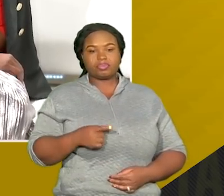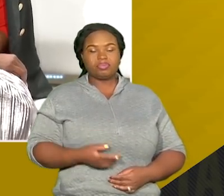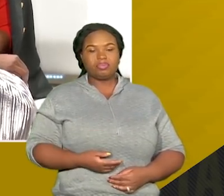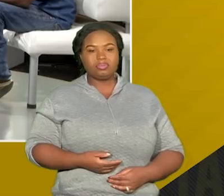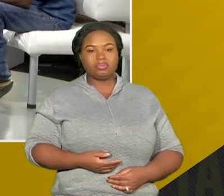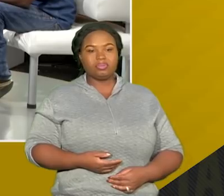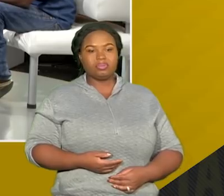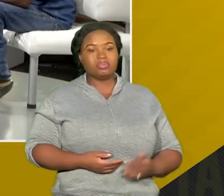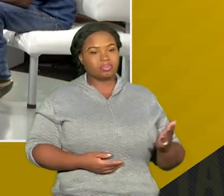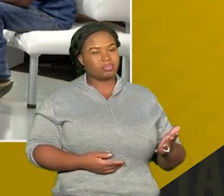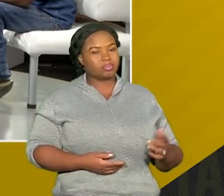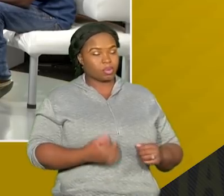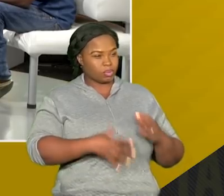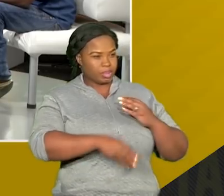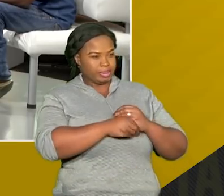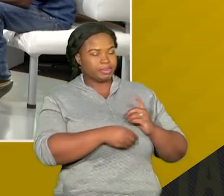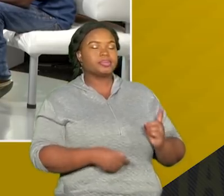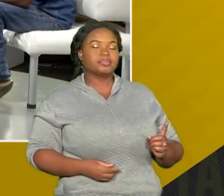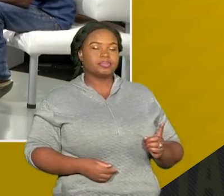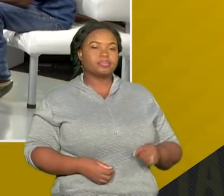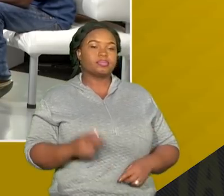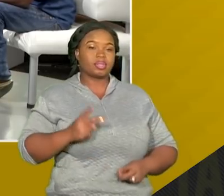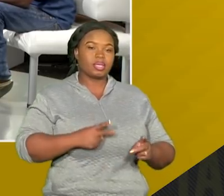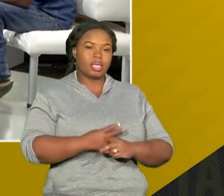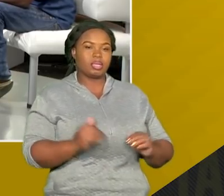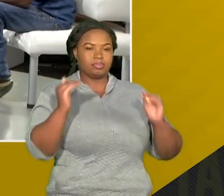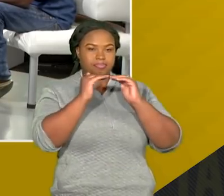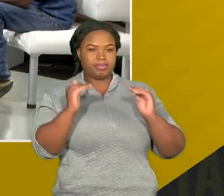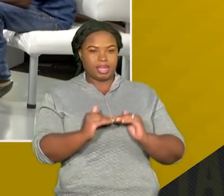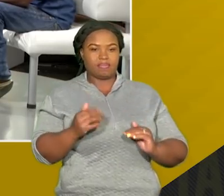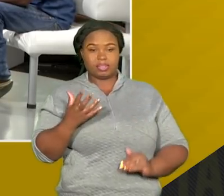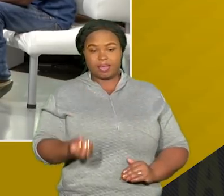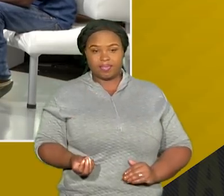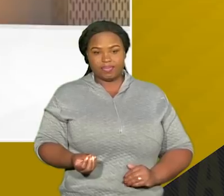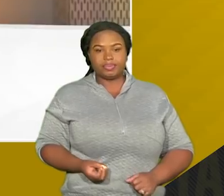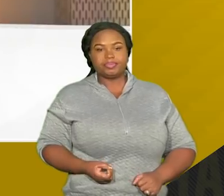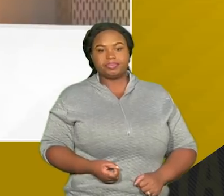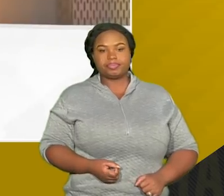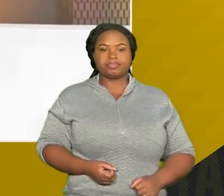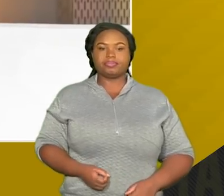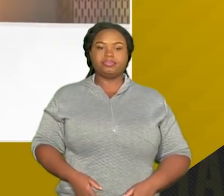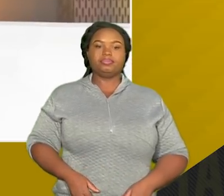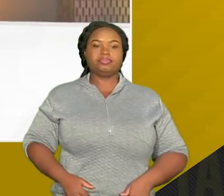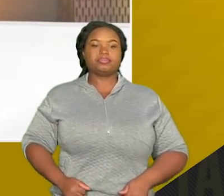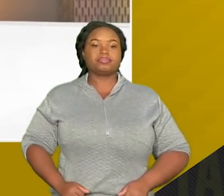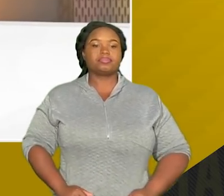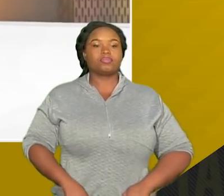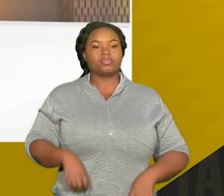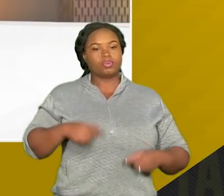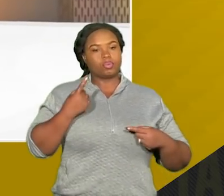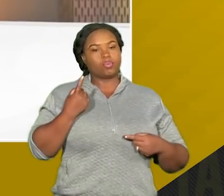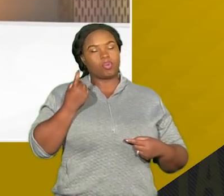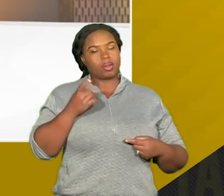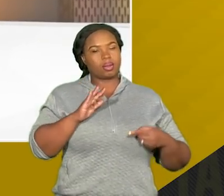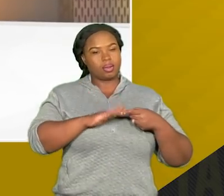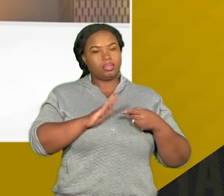Can I add a spanner to the works? Okay. Yeah. There's also two different levels of buloi. I could say one that's derived largely